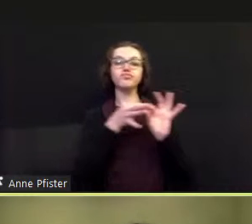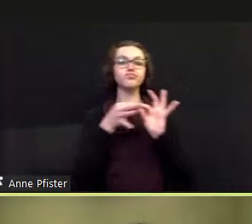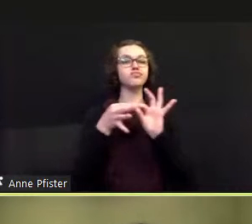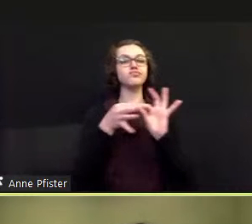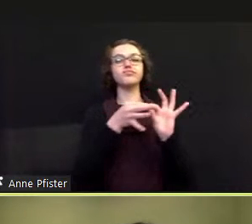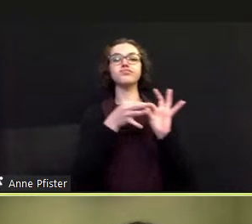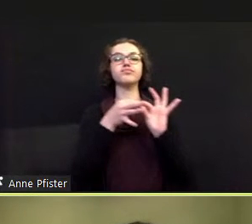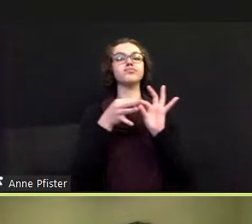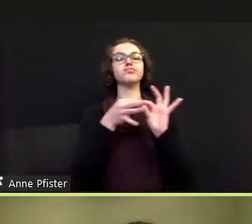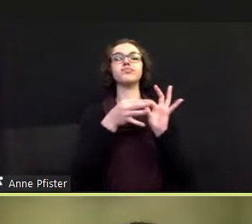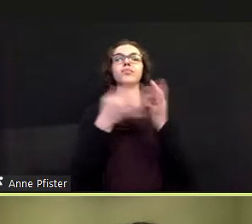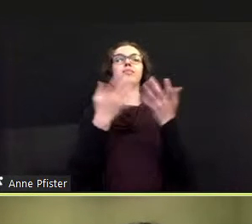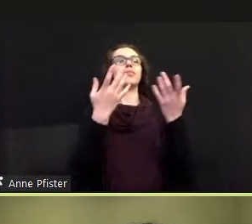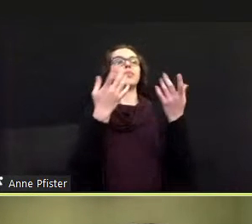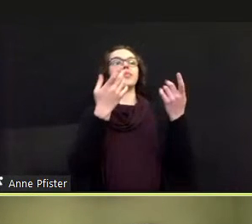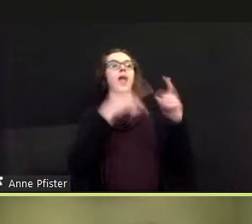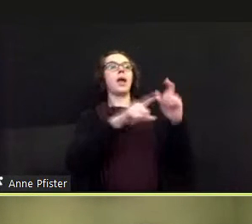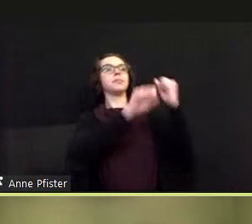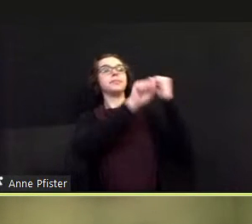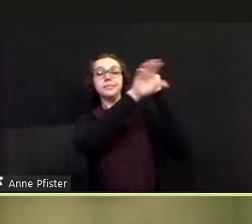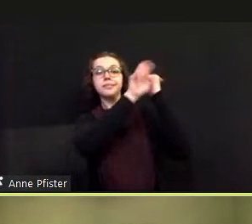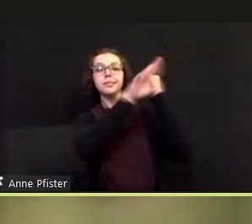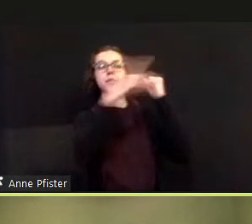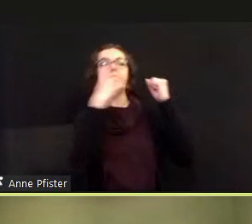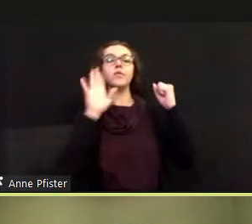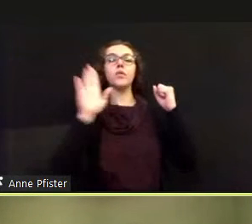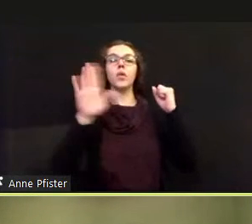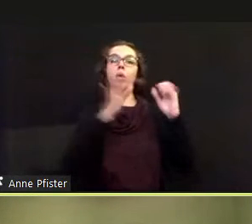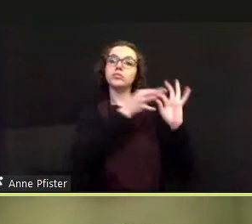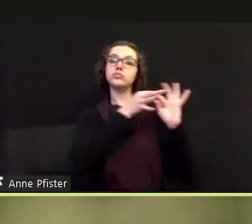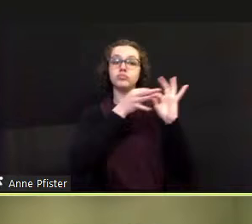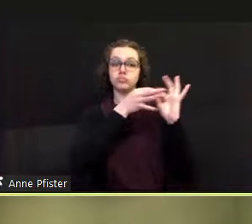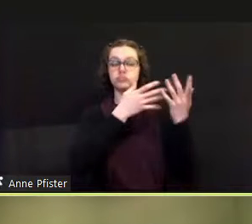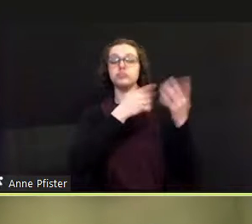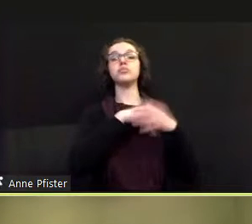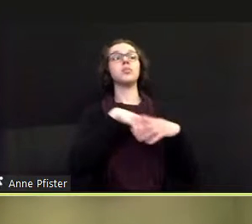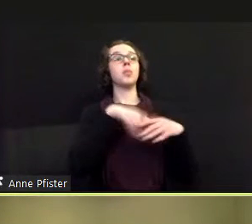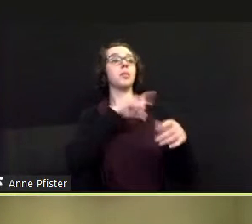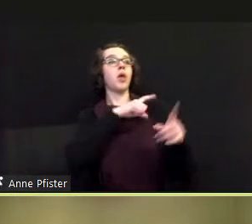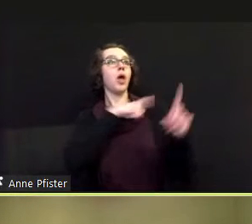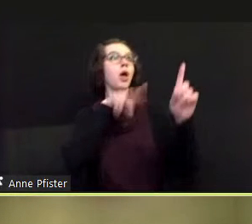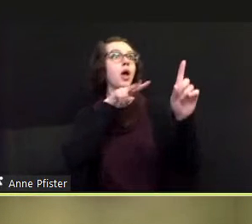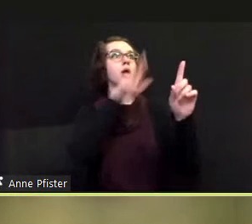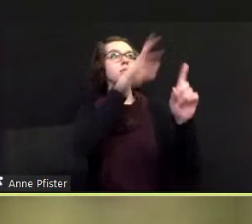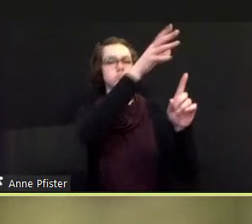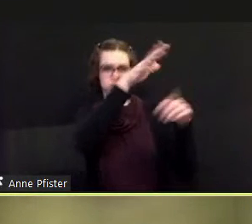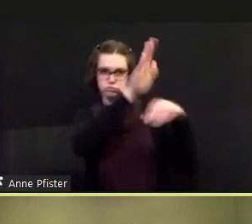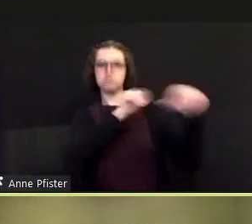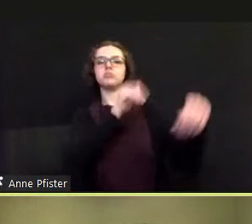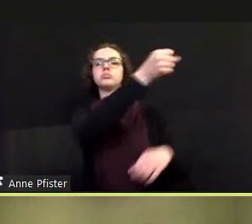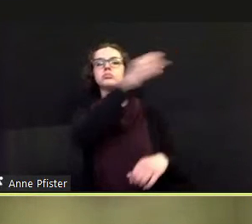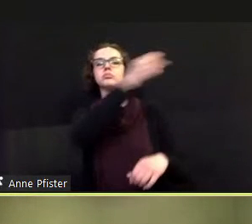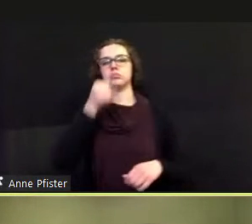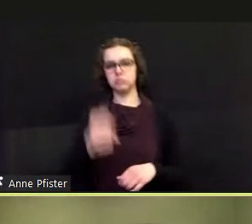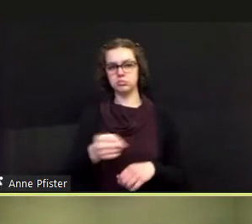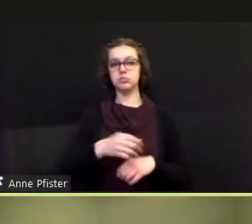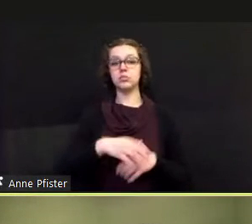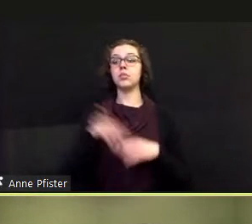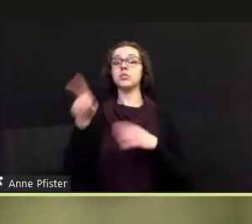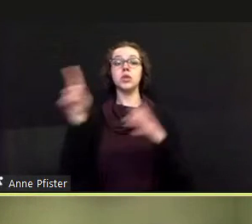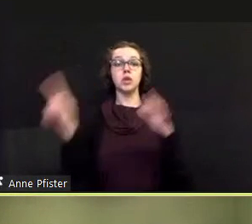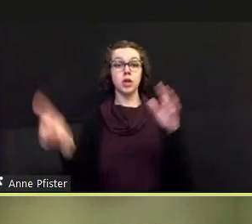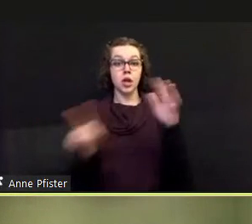in an ad that the police found. Upon arrival, the interpreter was instructed by police to be as literal as